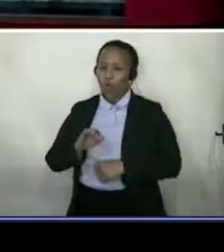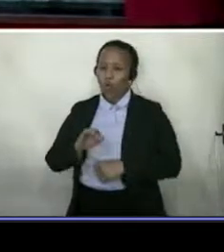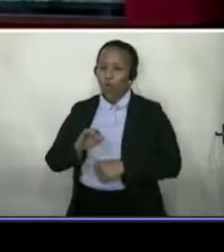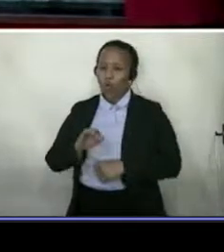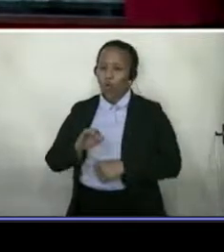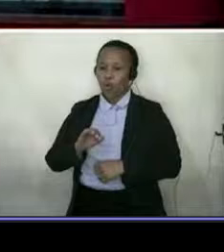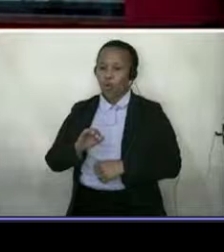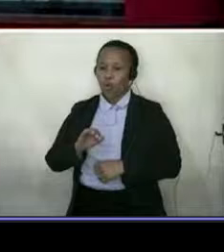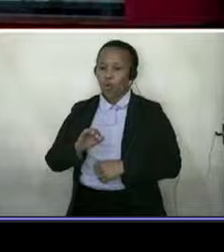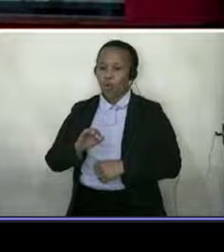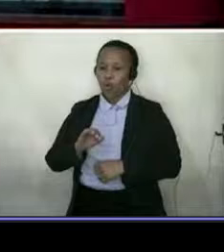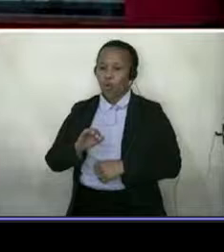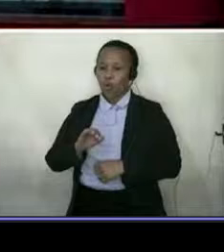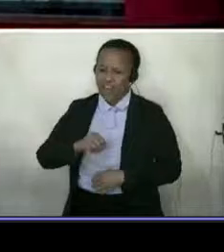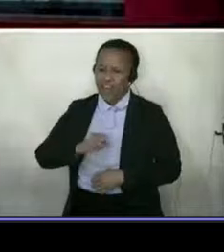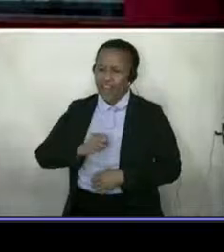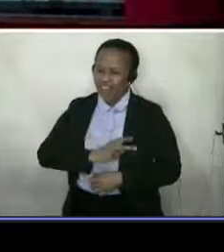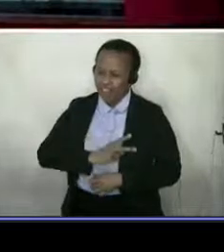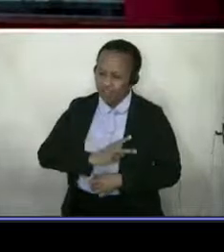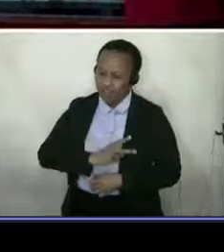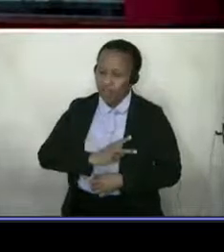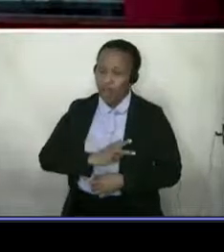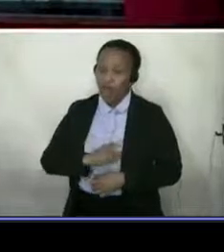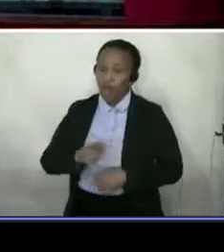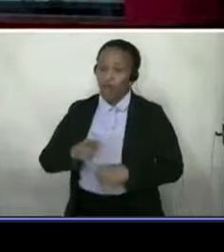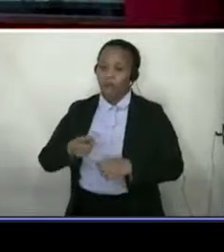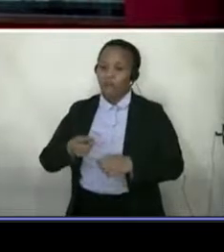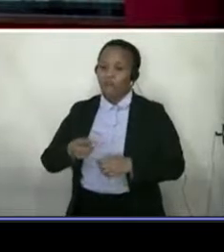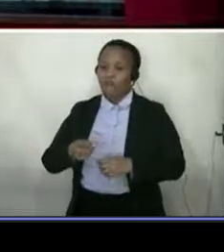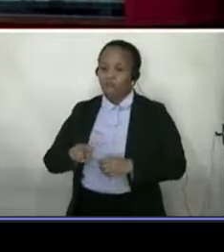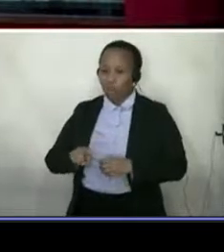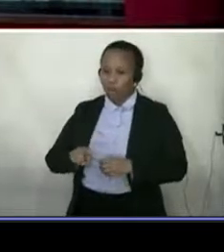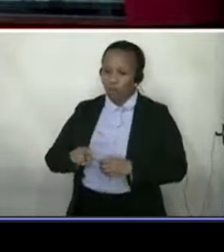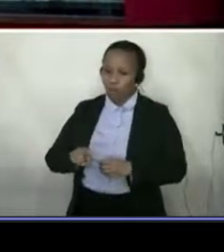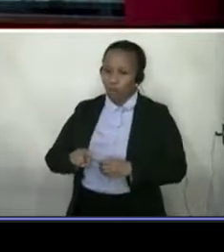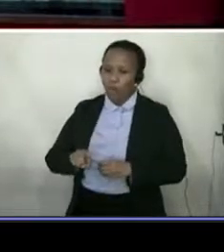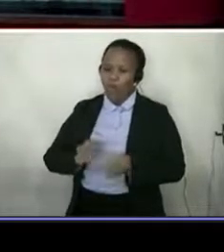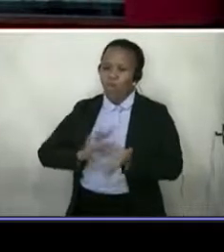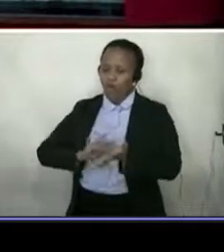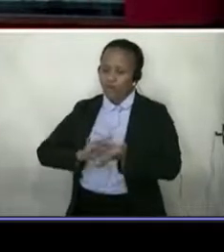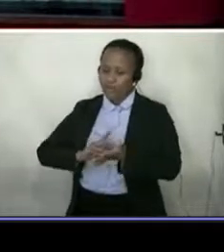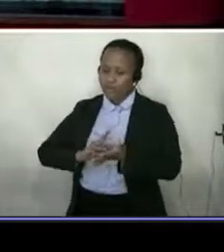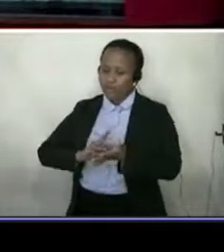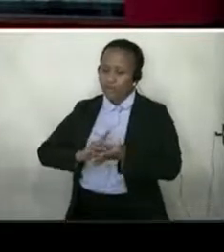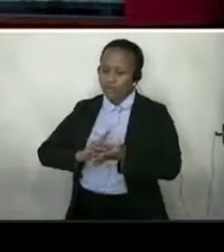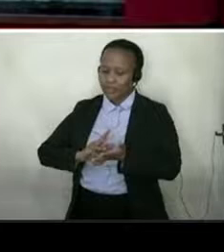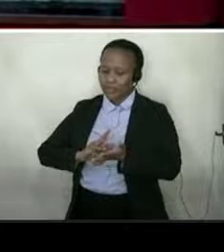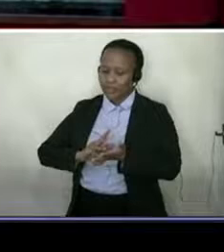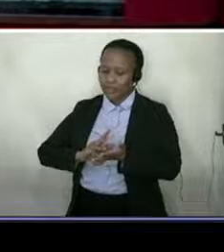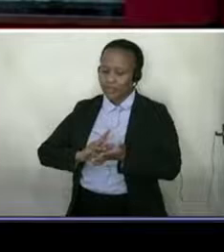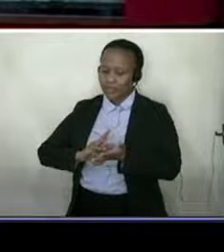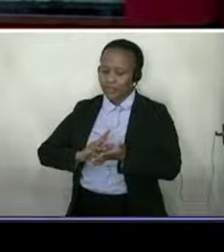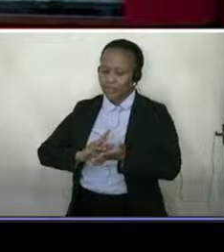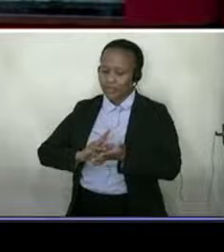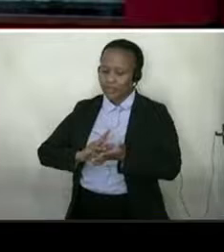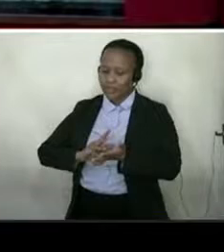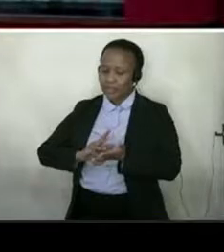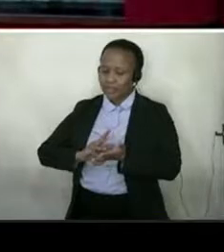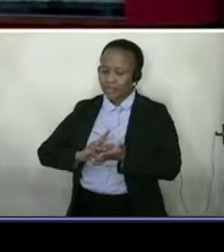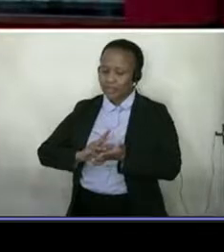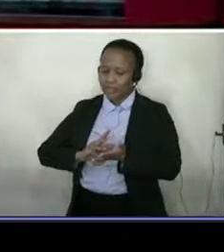forensic investigations is the lack of cooperation from client departments. I mean,